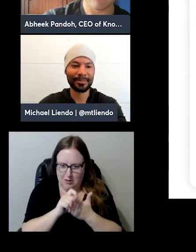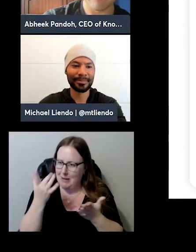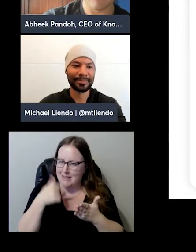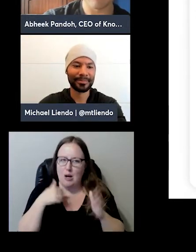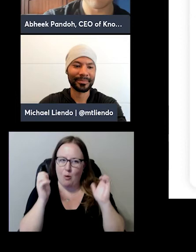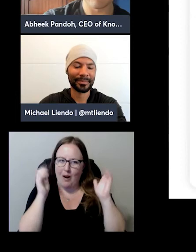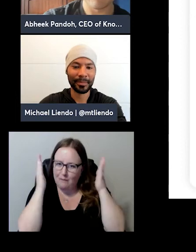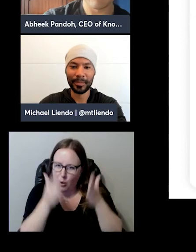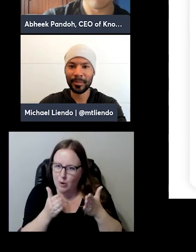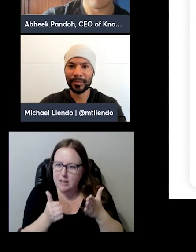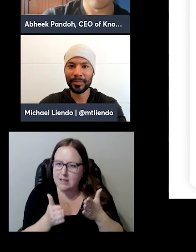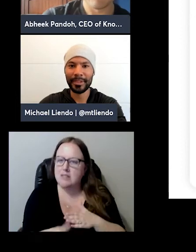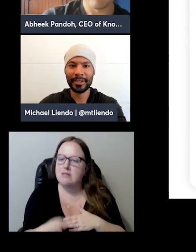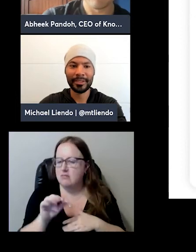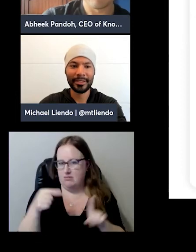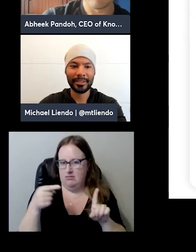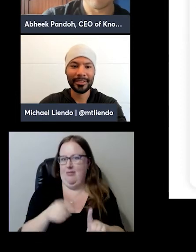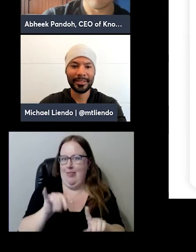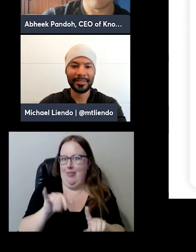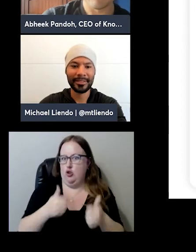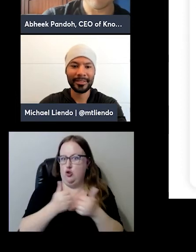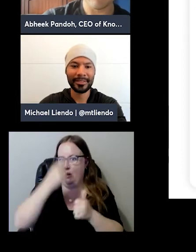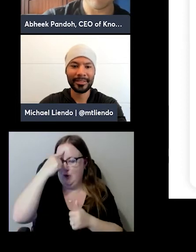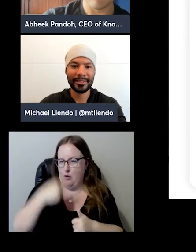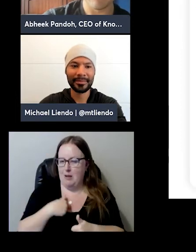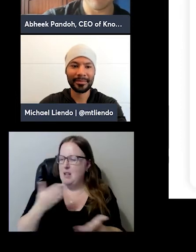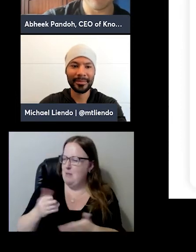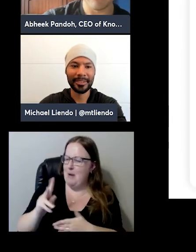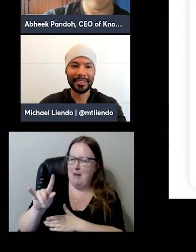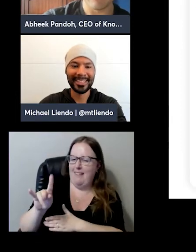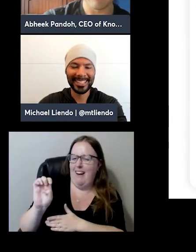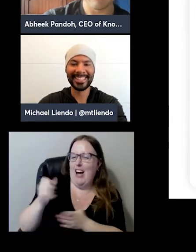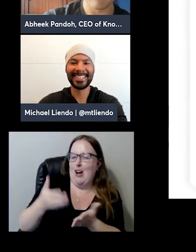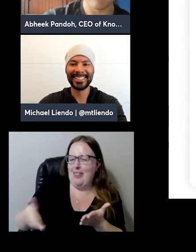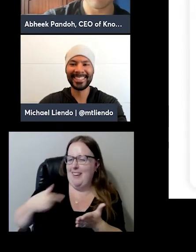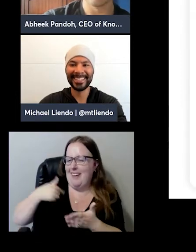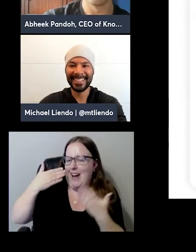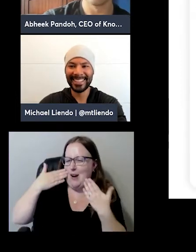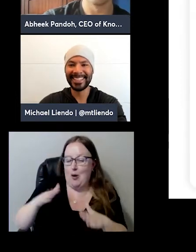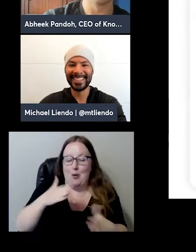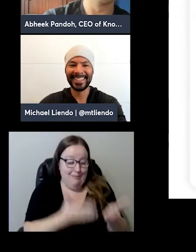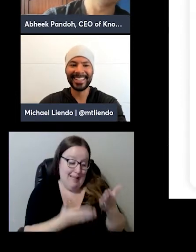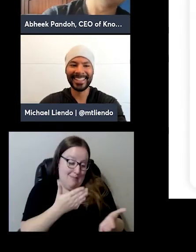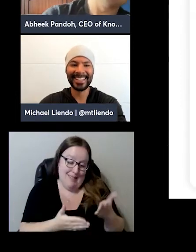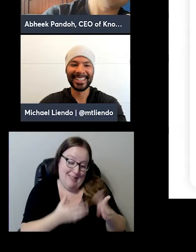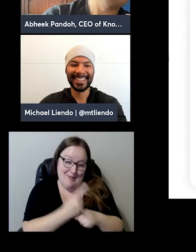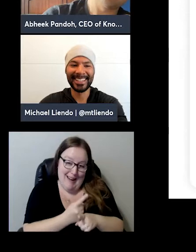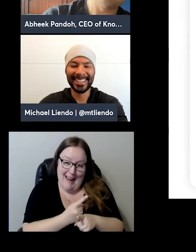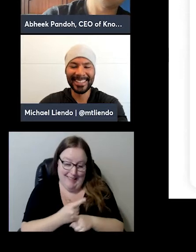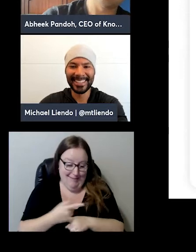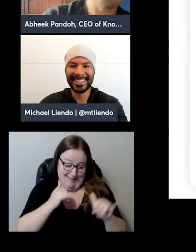was always really a challenge. Must be a Kyle thing. I don't know. It might be. We've synced together.